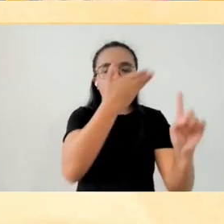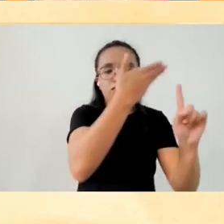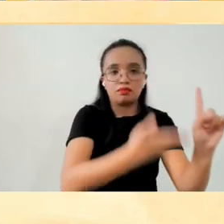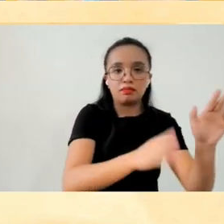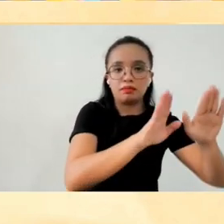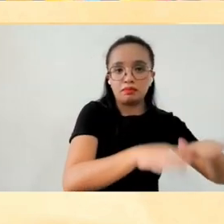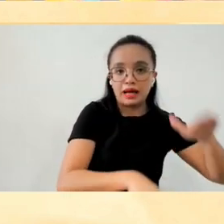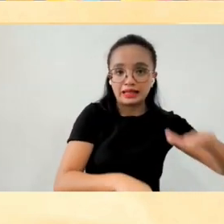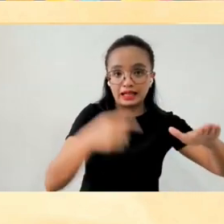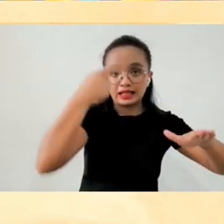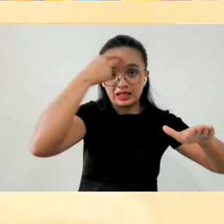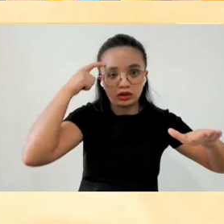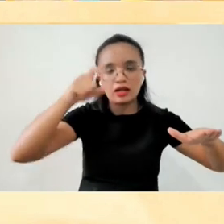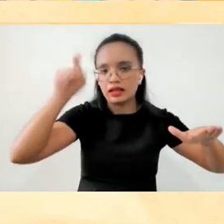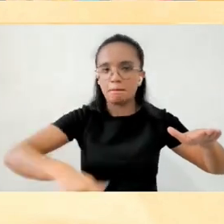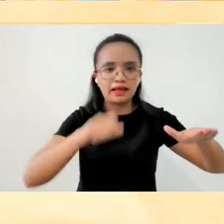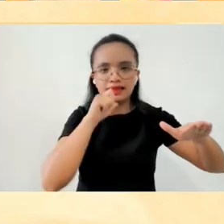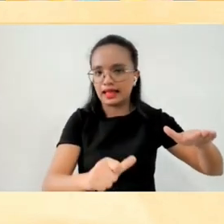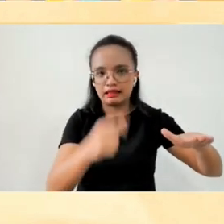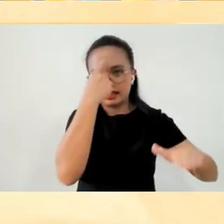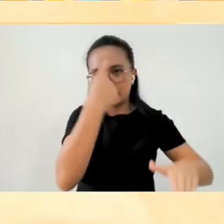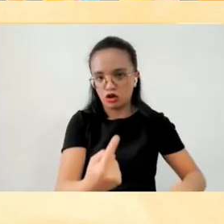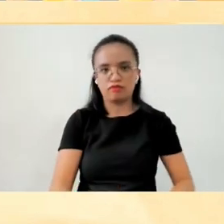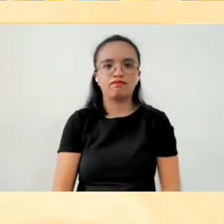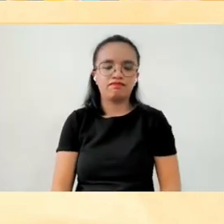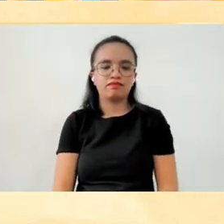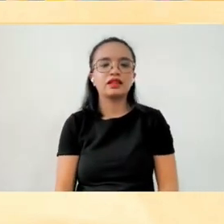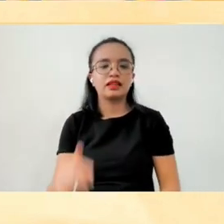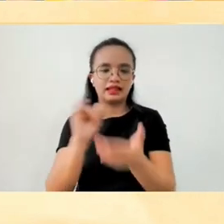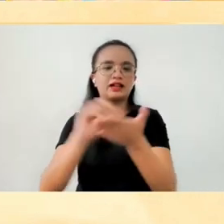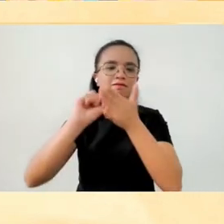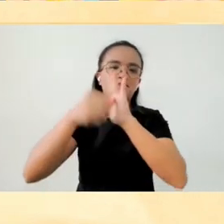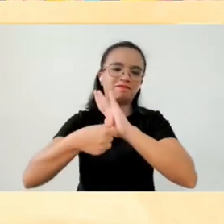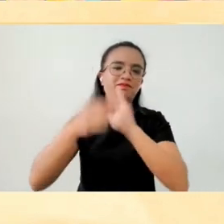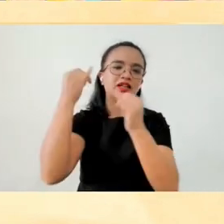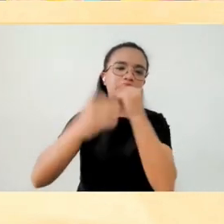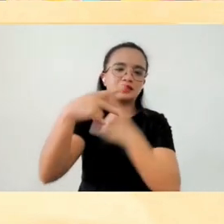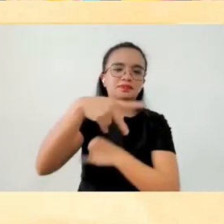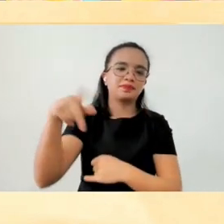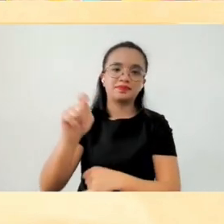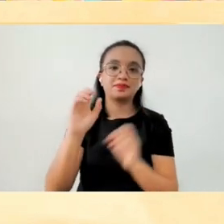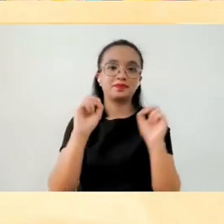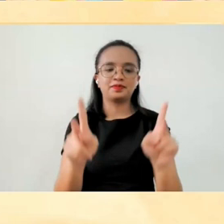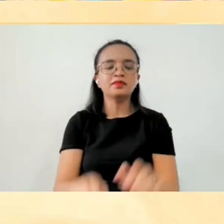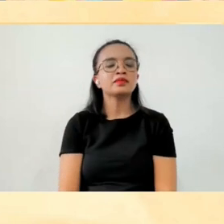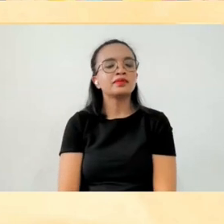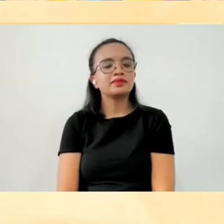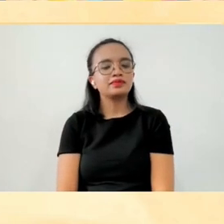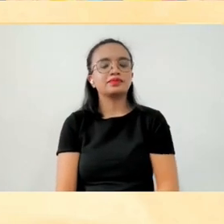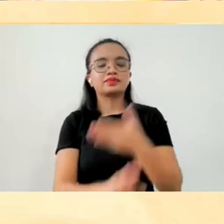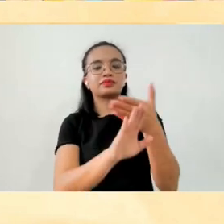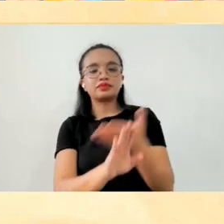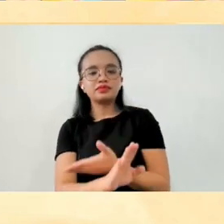must not be alone. I'll highlight that in the last slide. Okay. Before we go